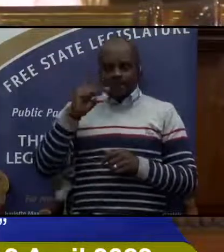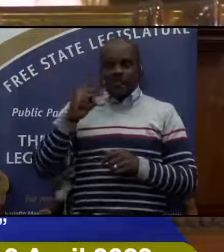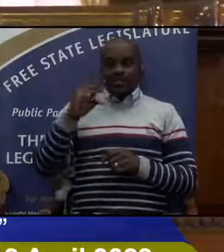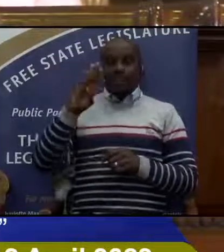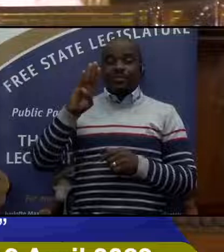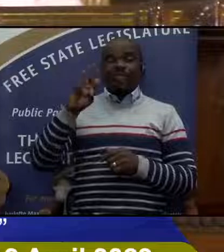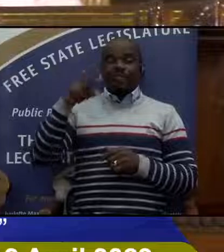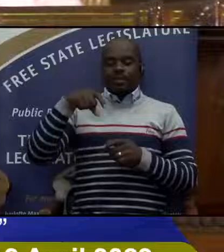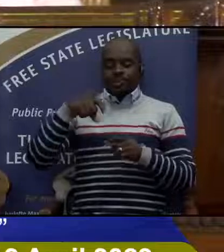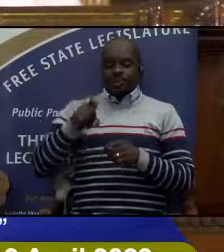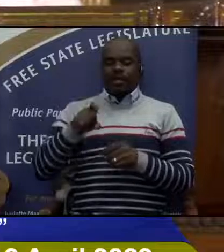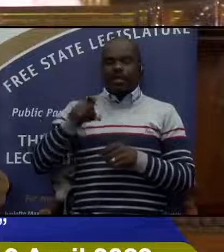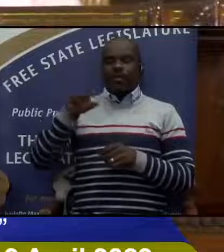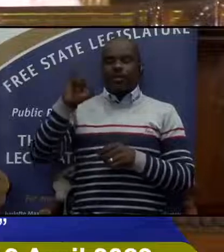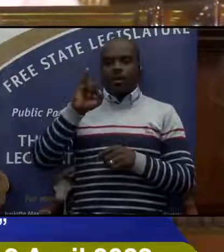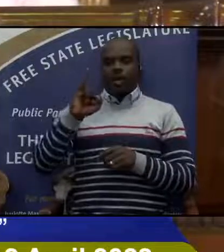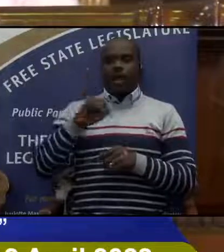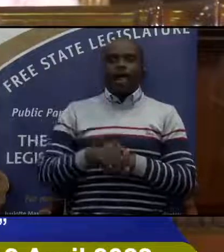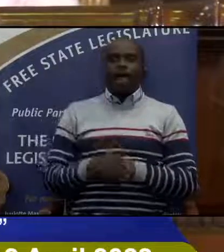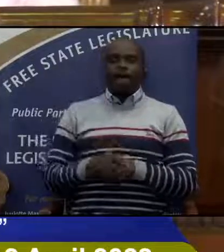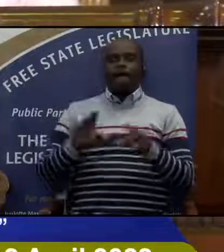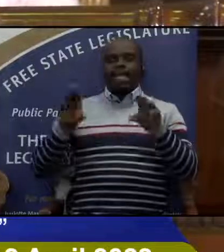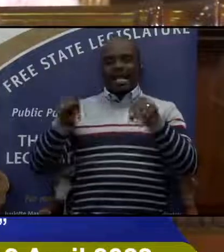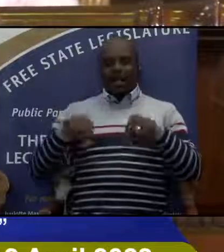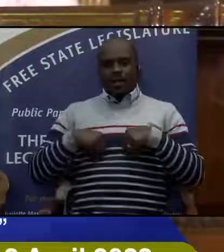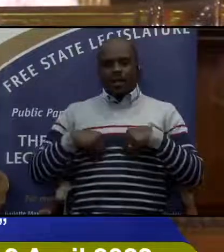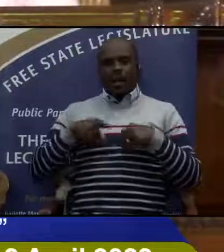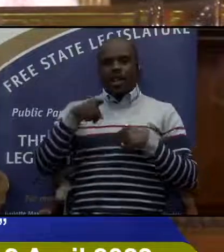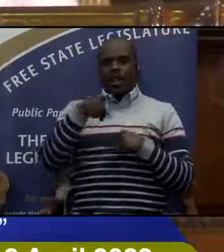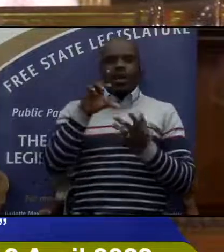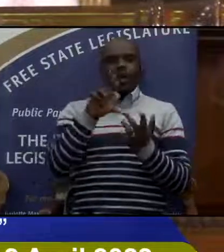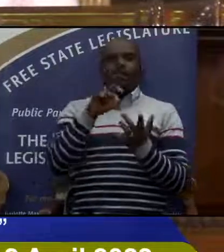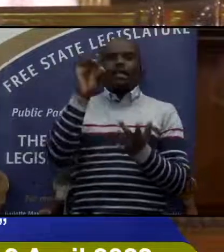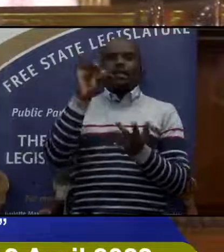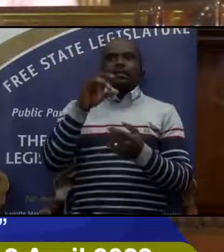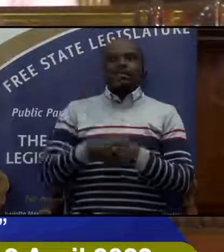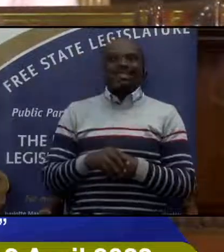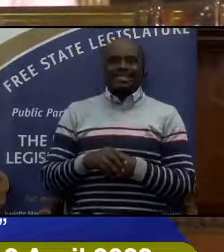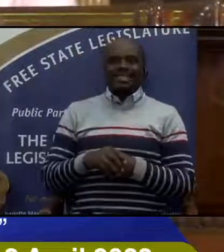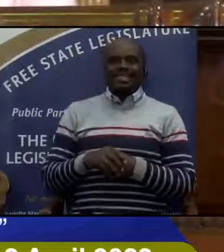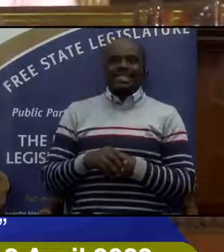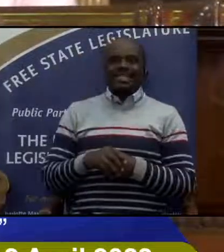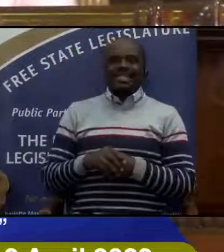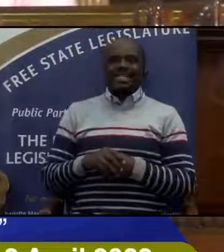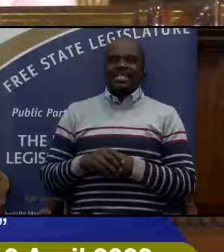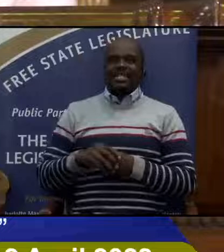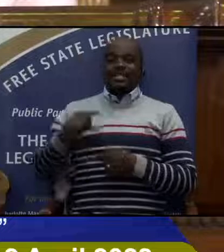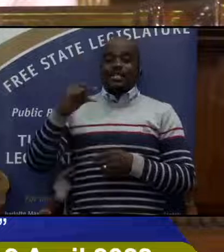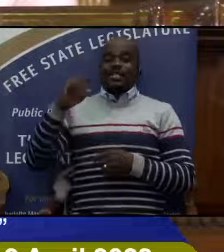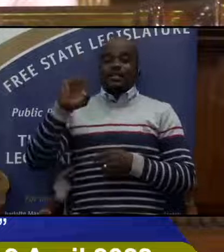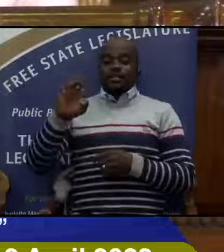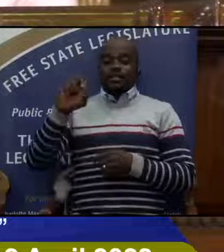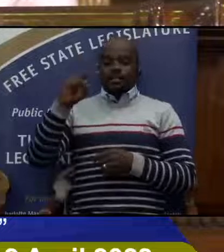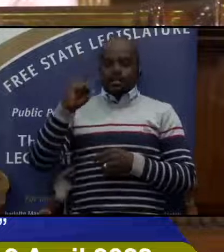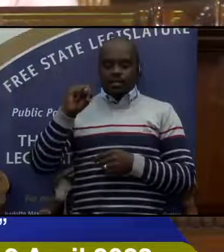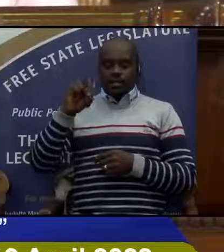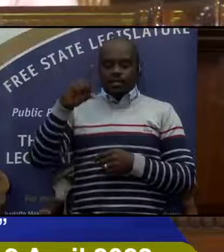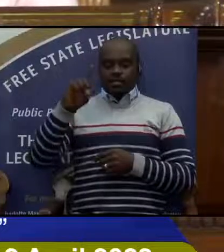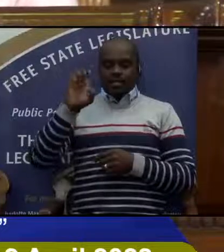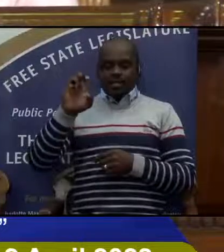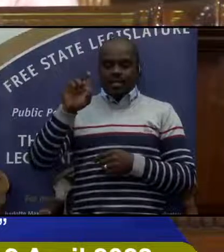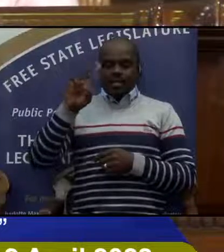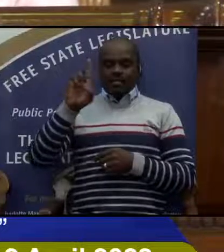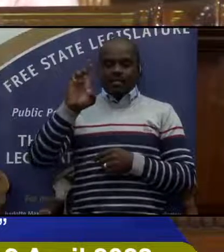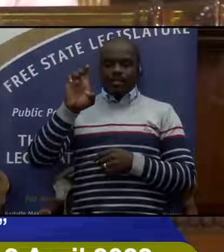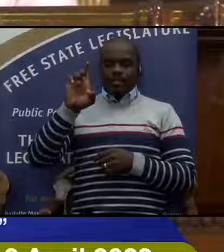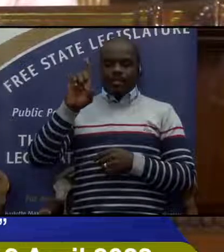We appreciate that you have appointed district gender coordinators to support the victims of abuse, rape, and killings,